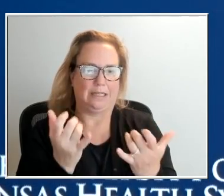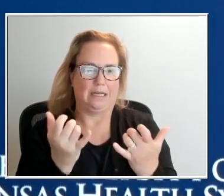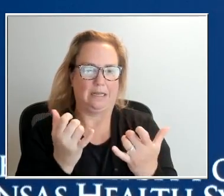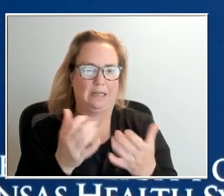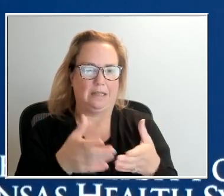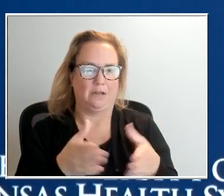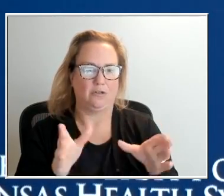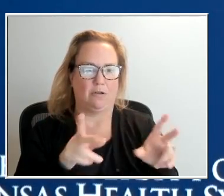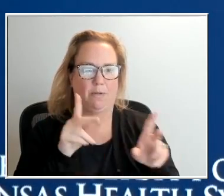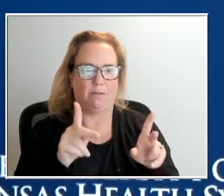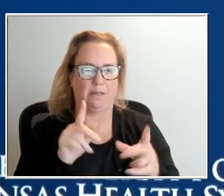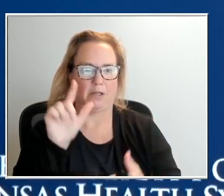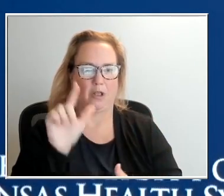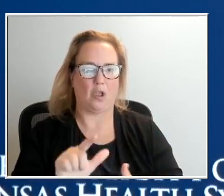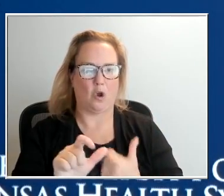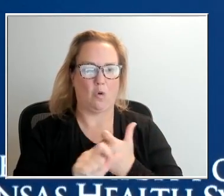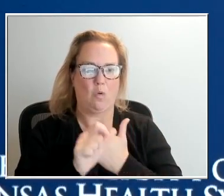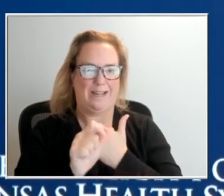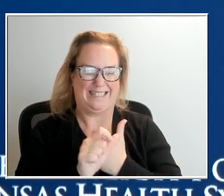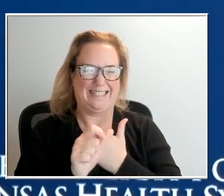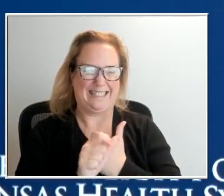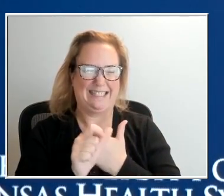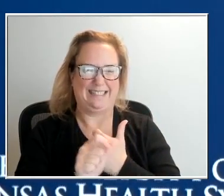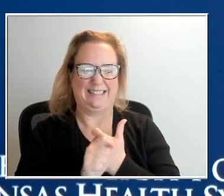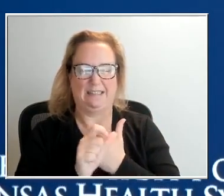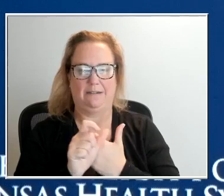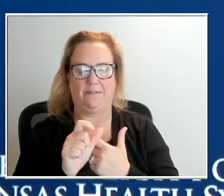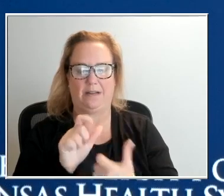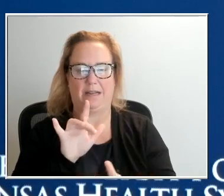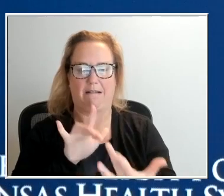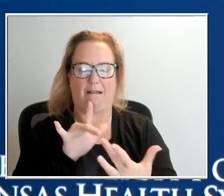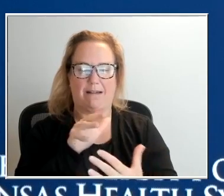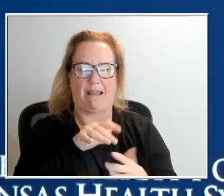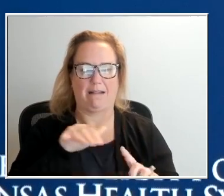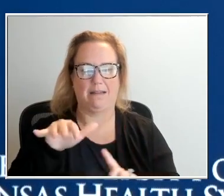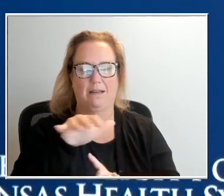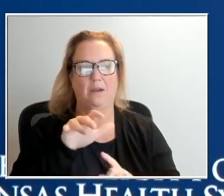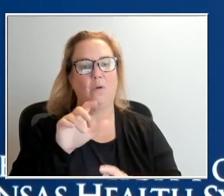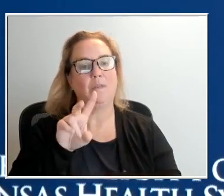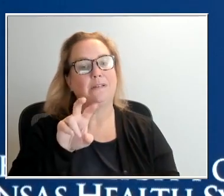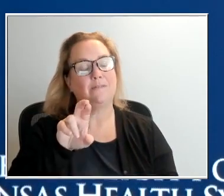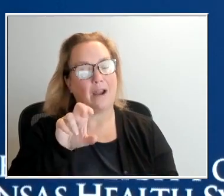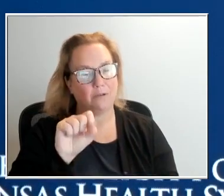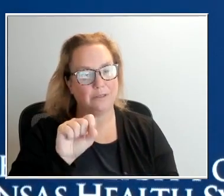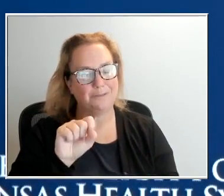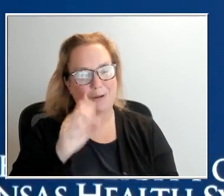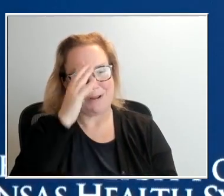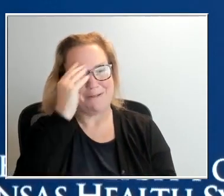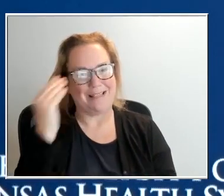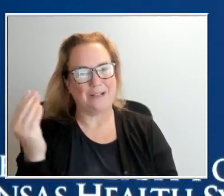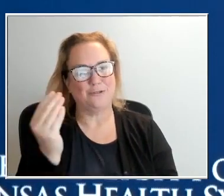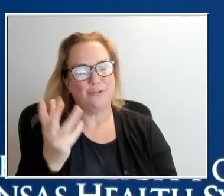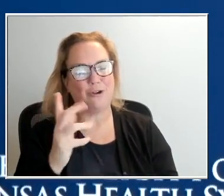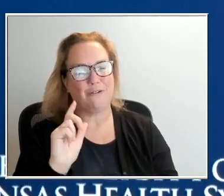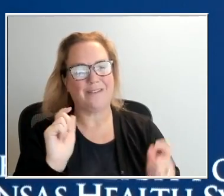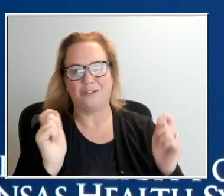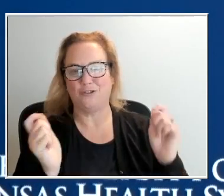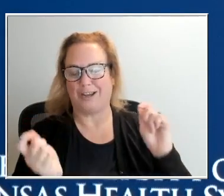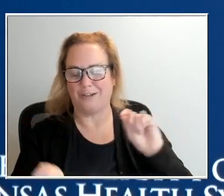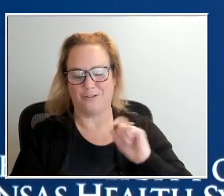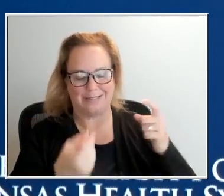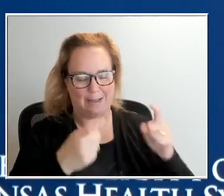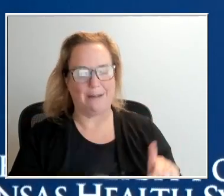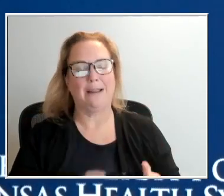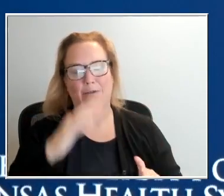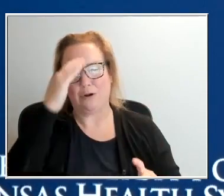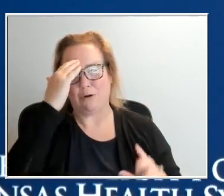is at very low risk of coming into contact with this virus or getting infected. But we will keep you up to date as things change, and certainly if we know more